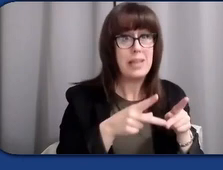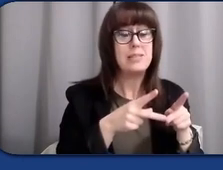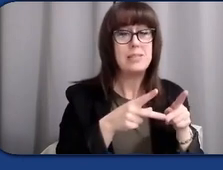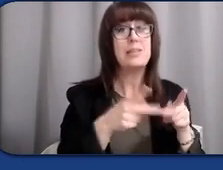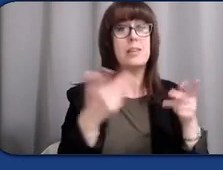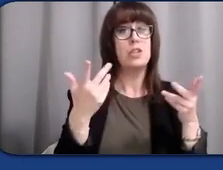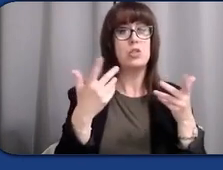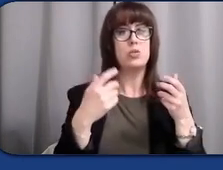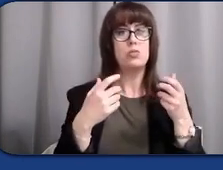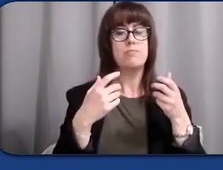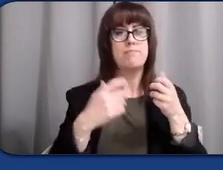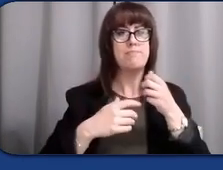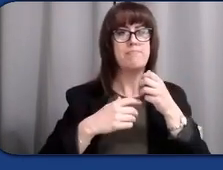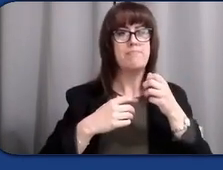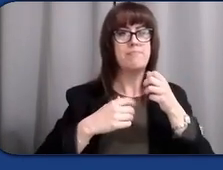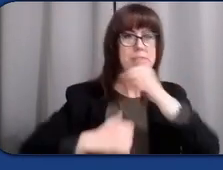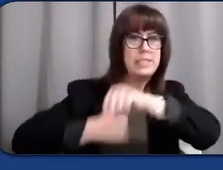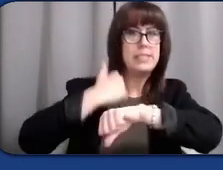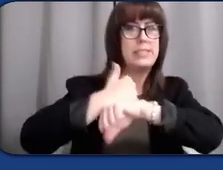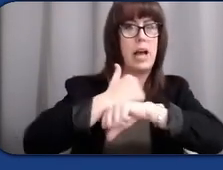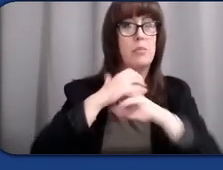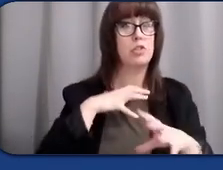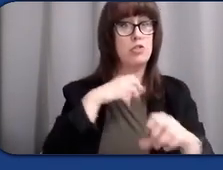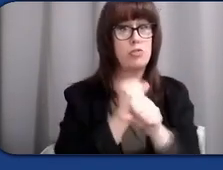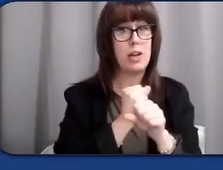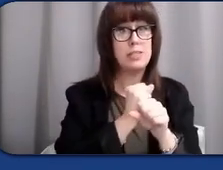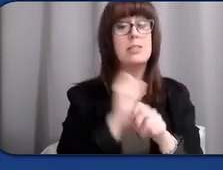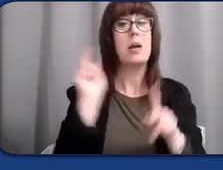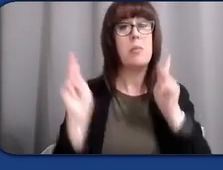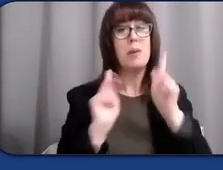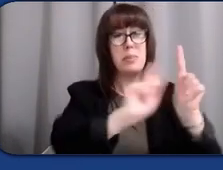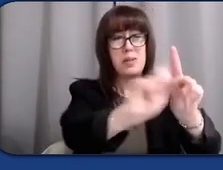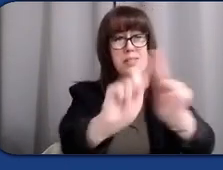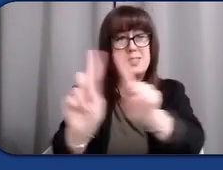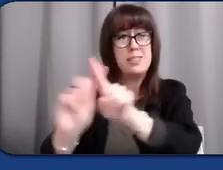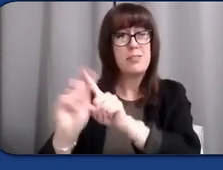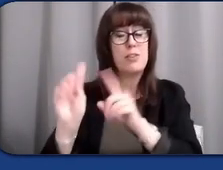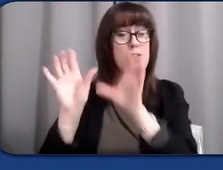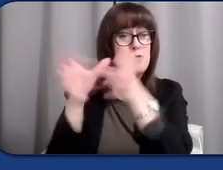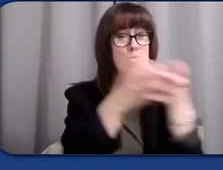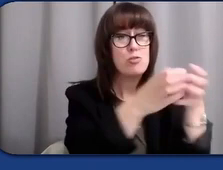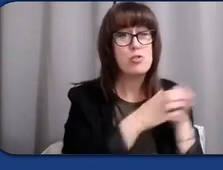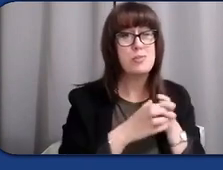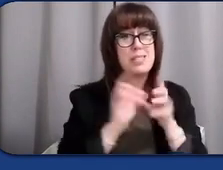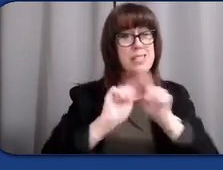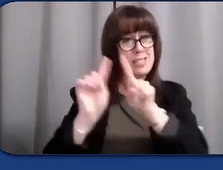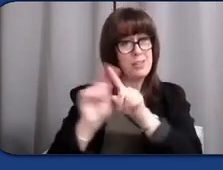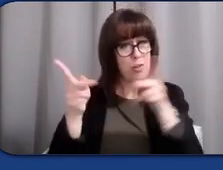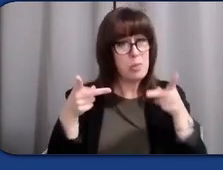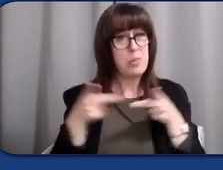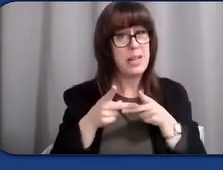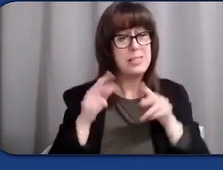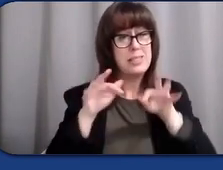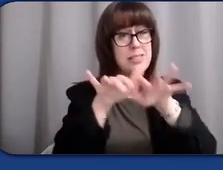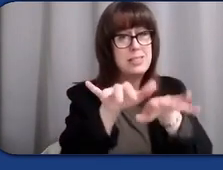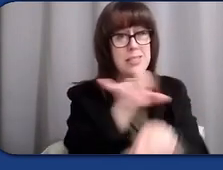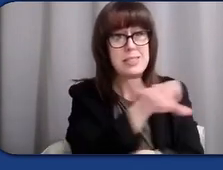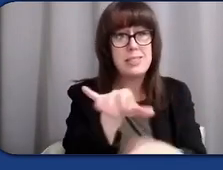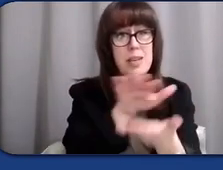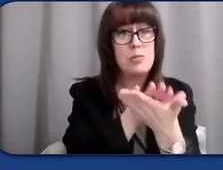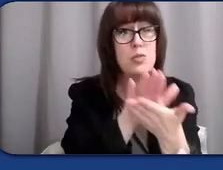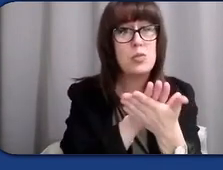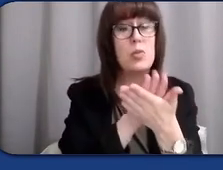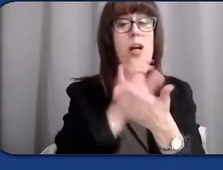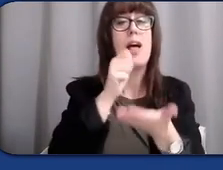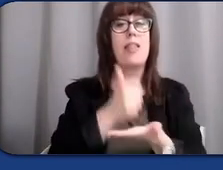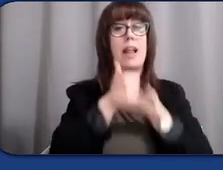different communities, from different tribes together. So they learn under the same roof, they are being taught by the same people. And so that alone, as you build